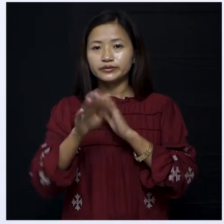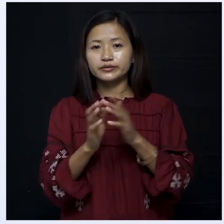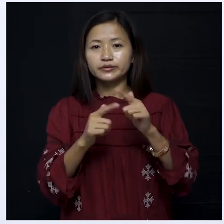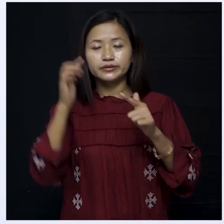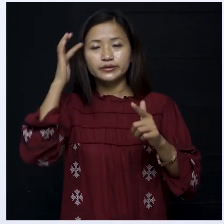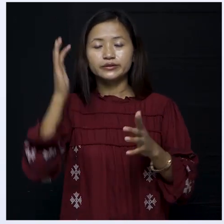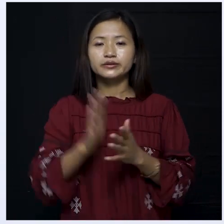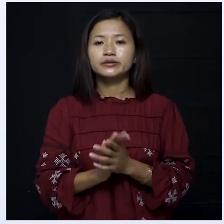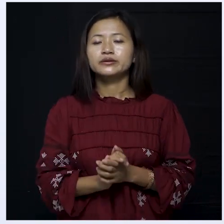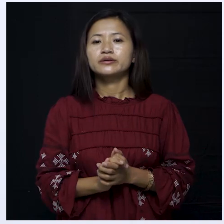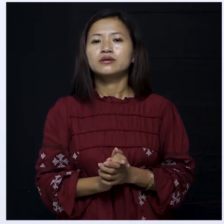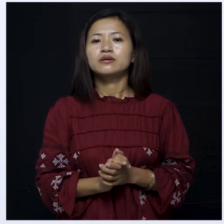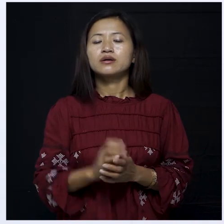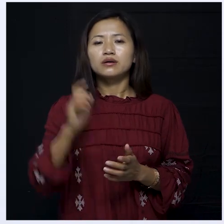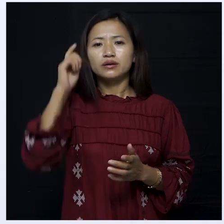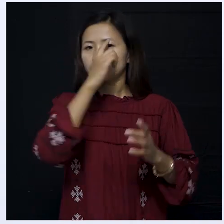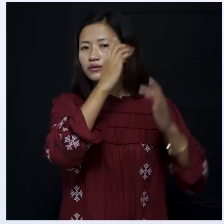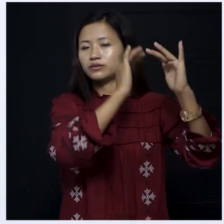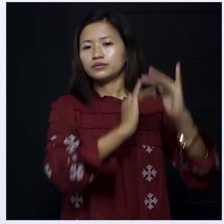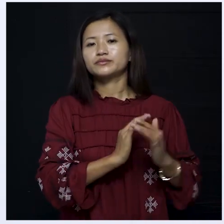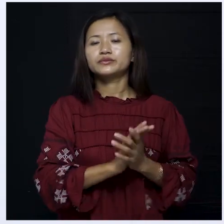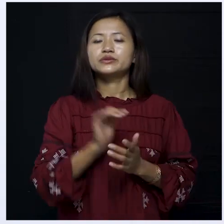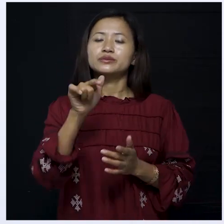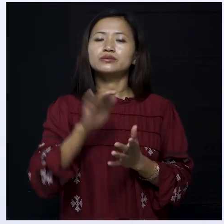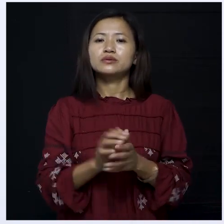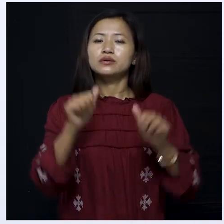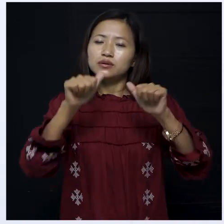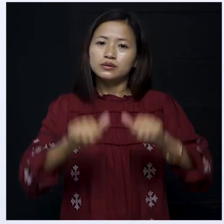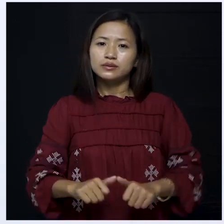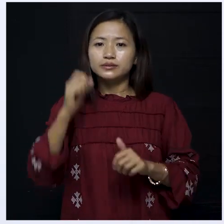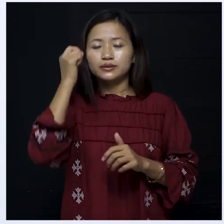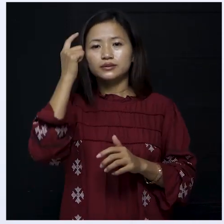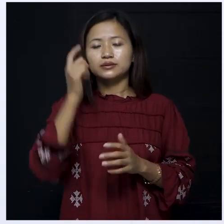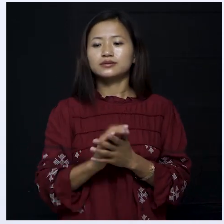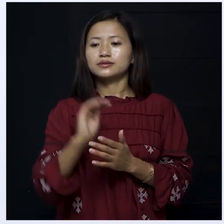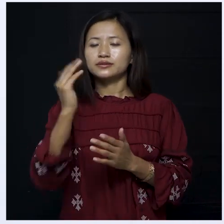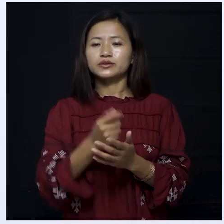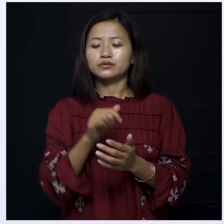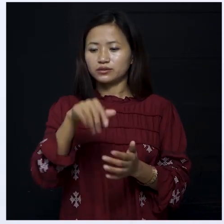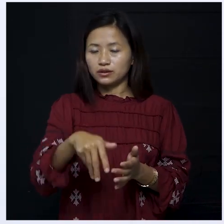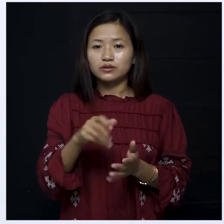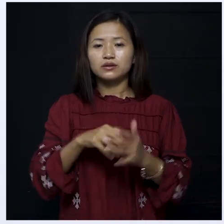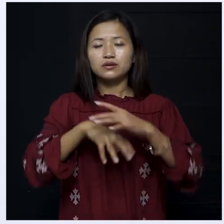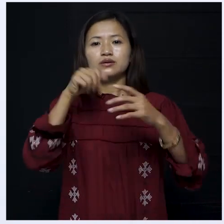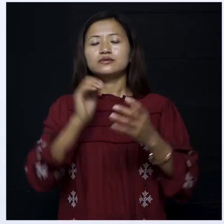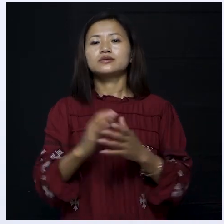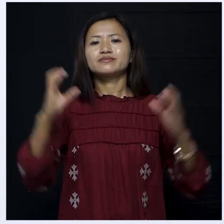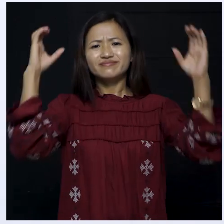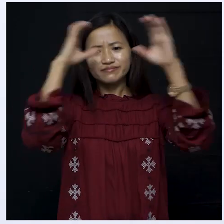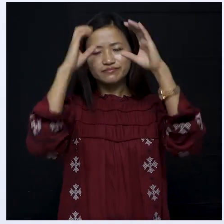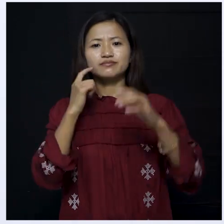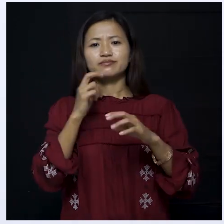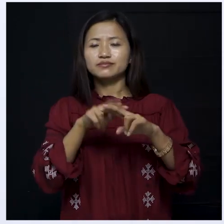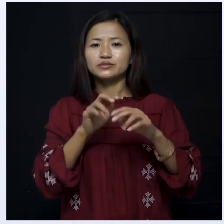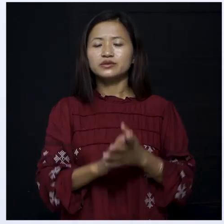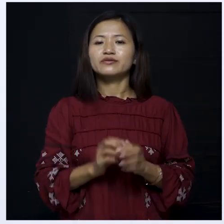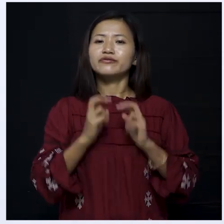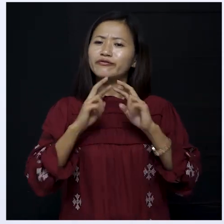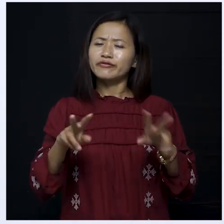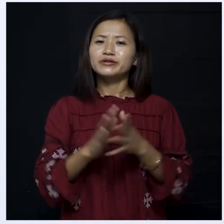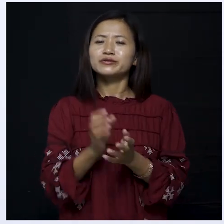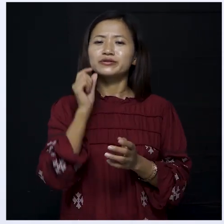tenses, and I hope that you are able to understand something out of it. And if you are confused, that is very good,